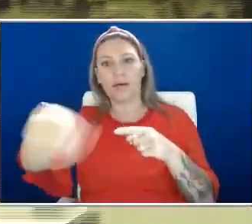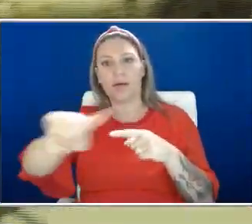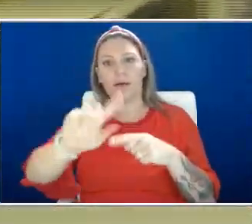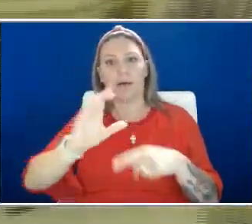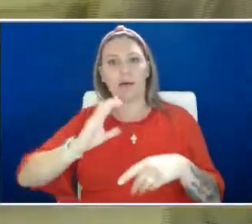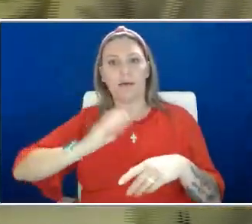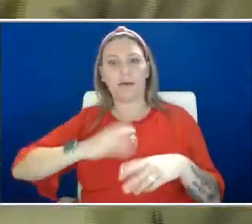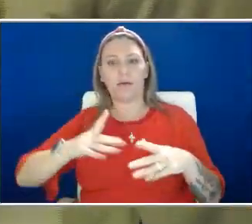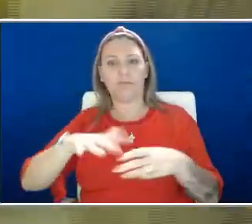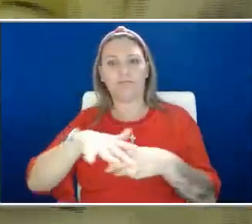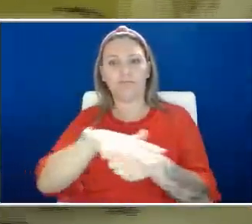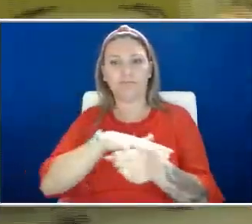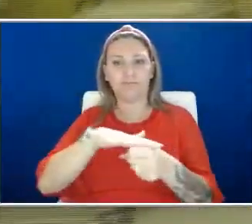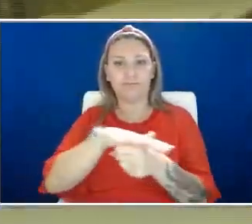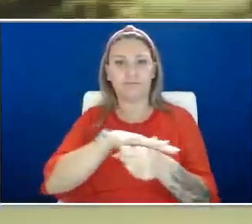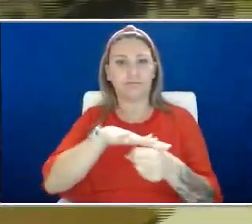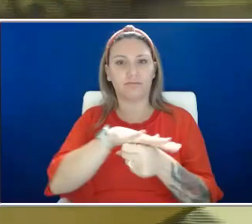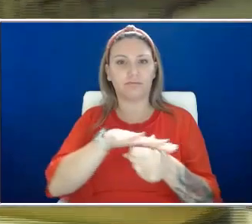can do